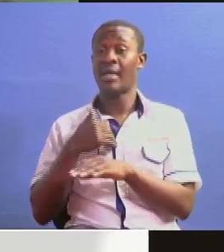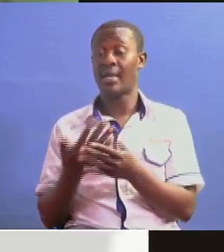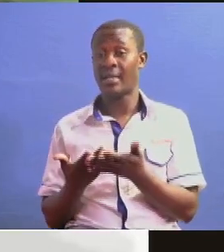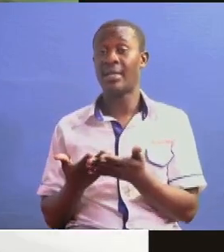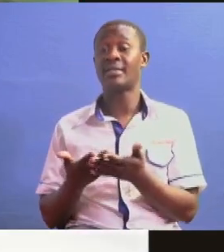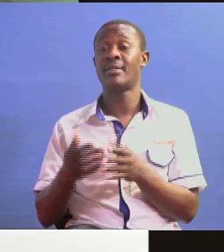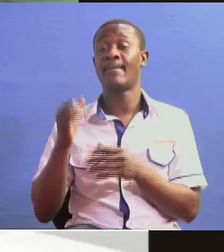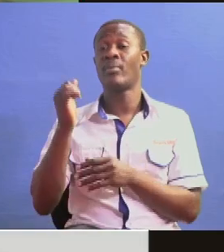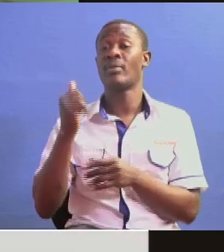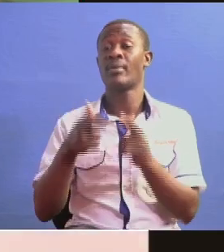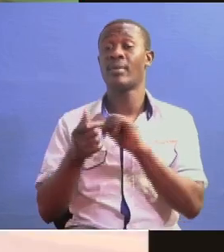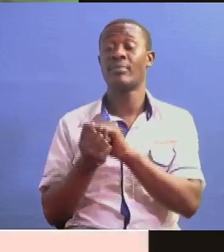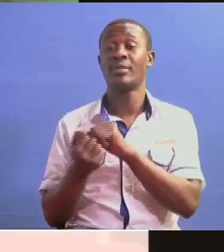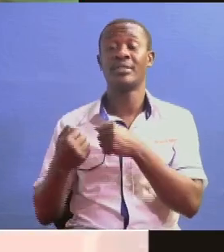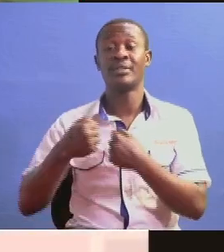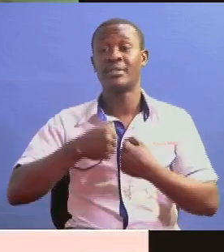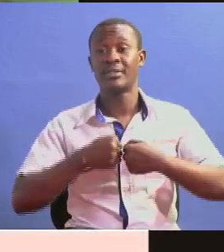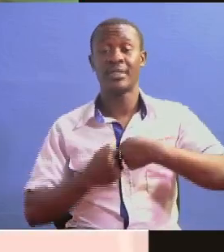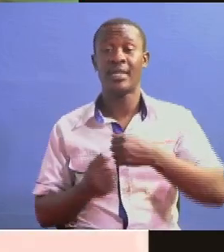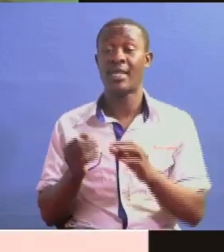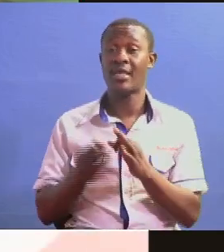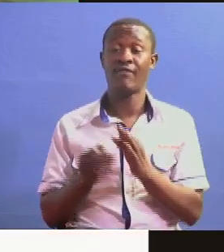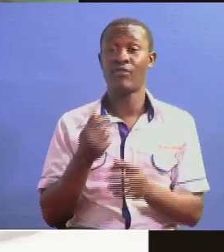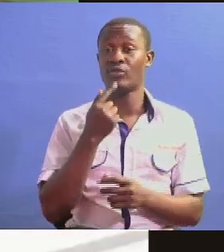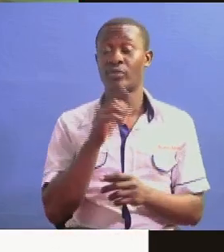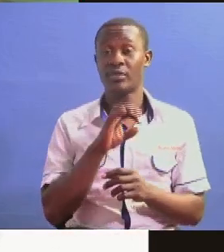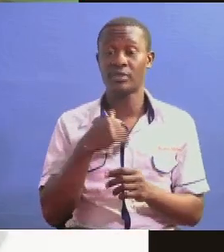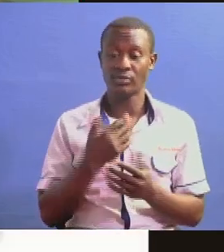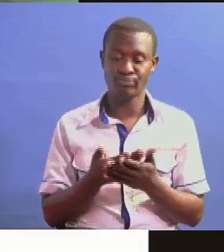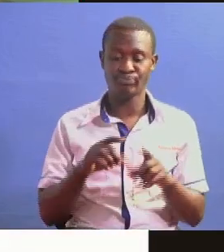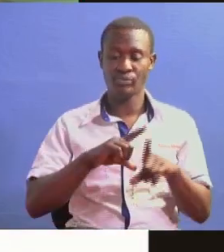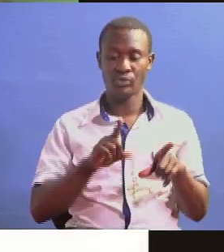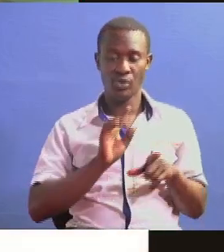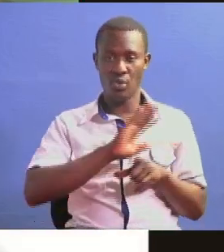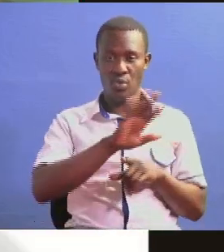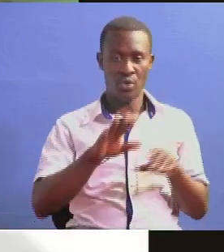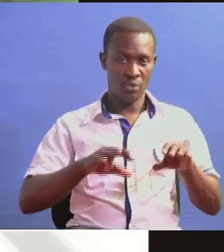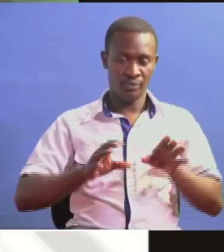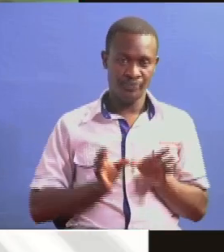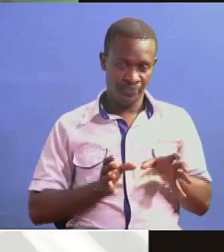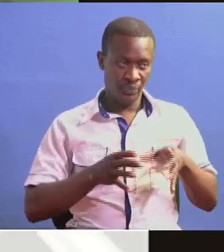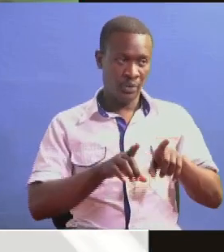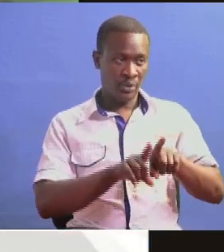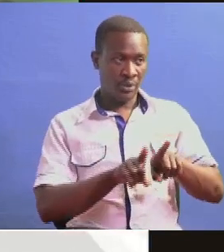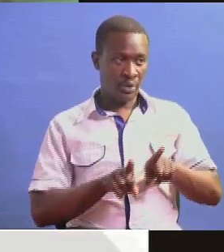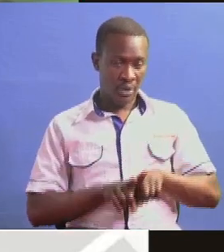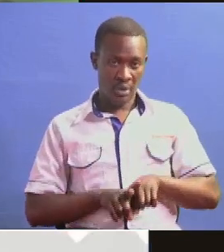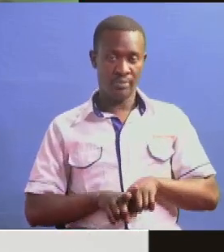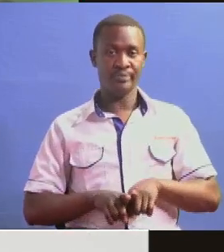it becomes a challenge if you don't speak the language of your community. You also